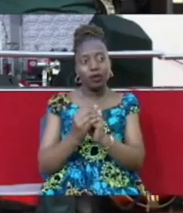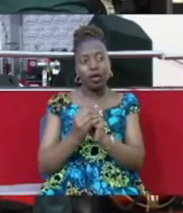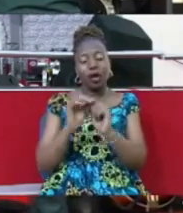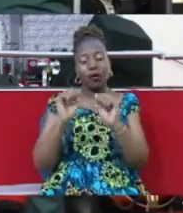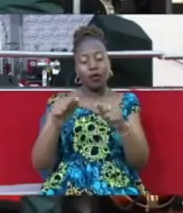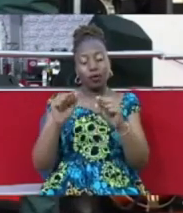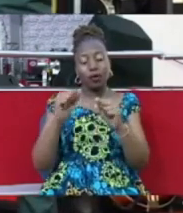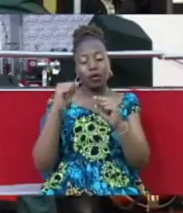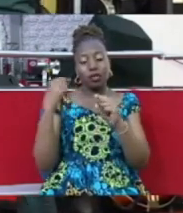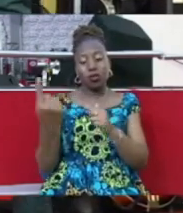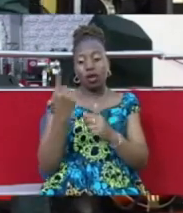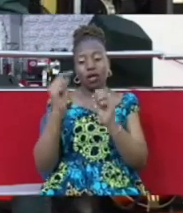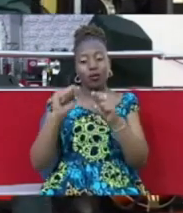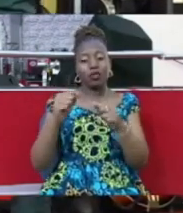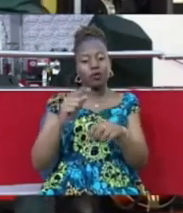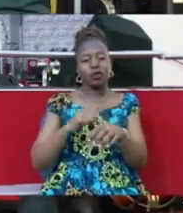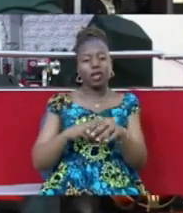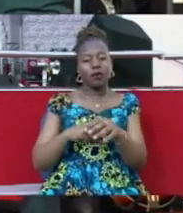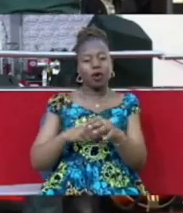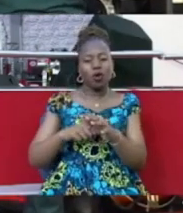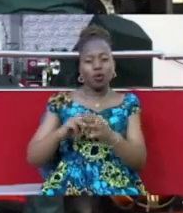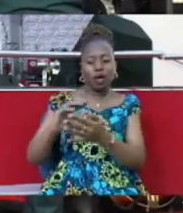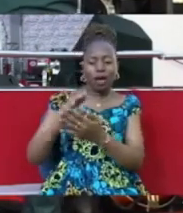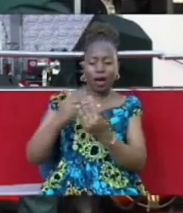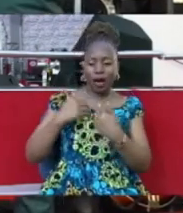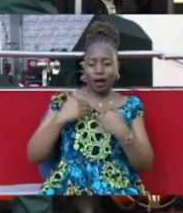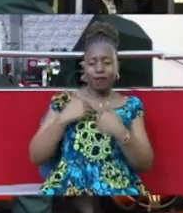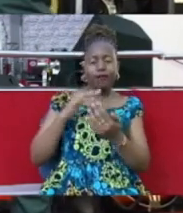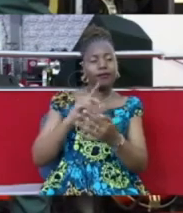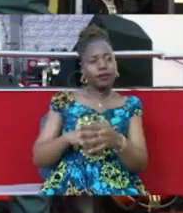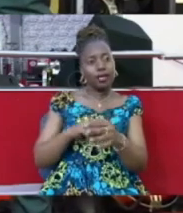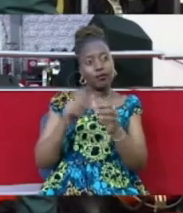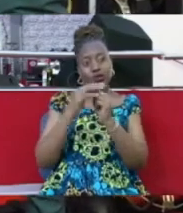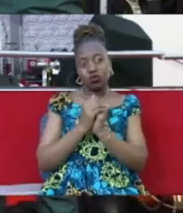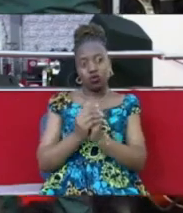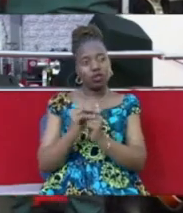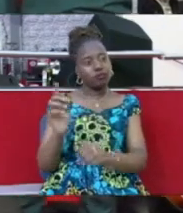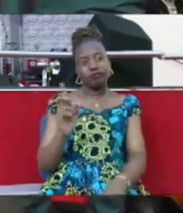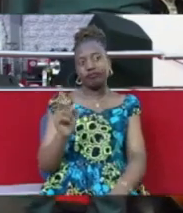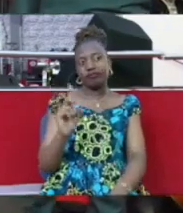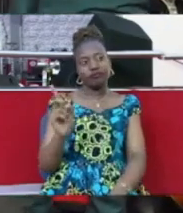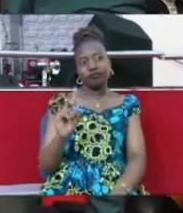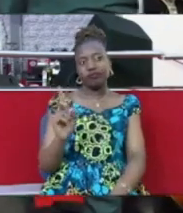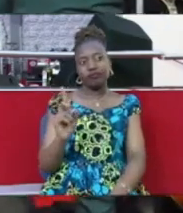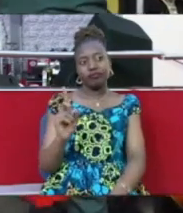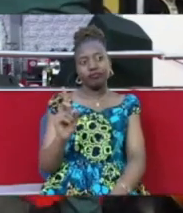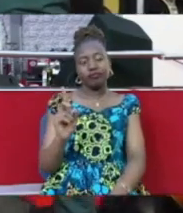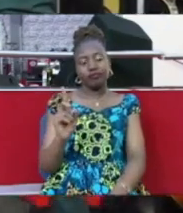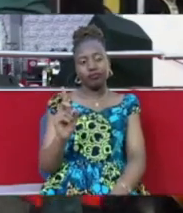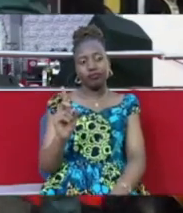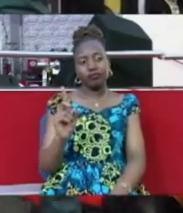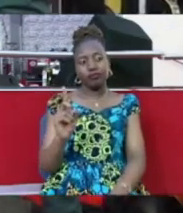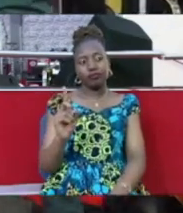mchungaji alisema we have to worship even in the in our workplaces. Therefore, the boss hears you screaming at the top of your voice. That